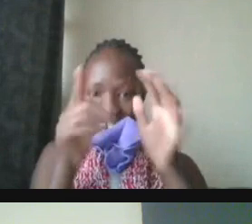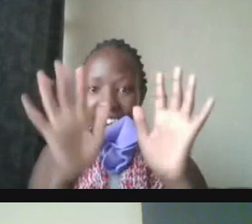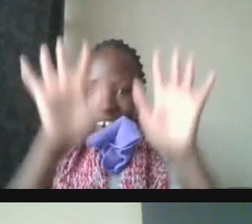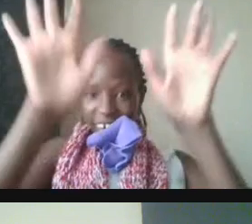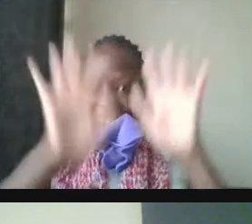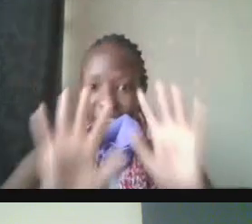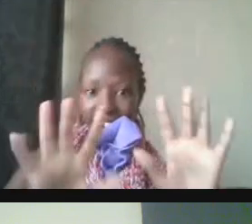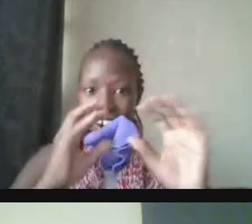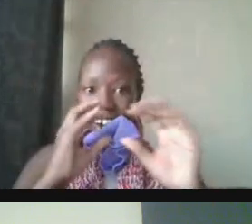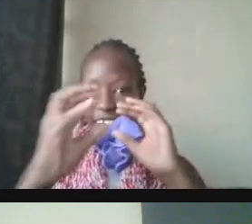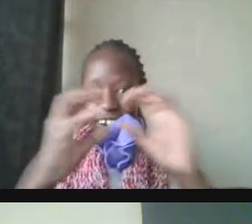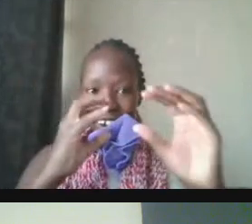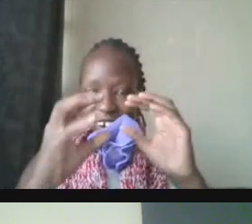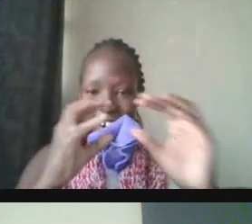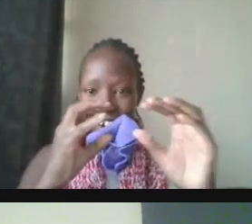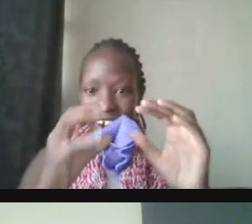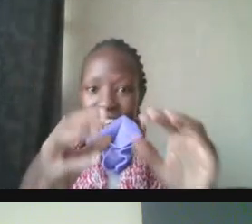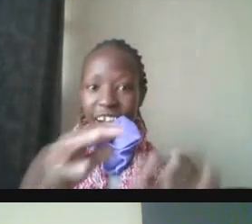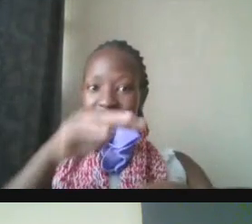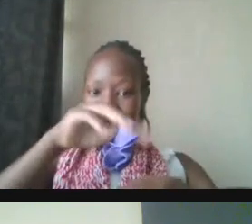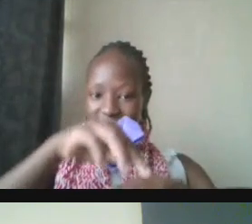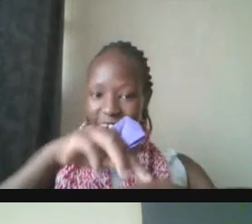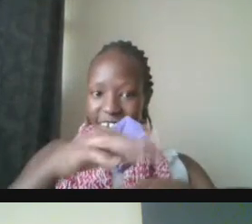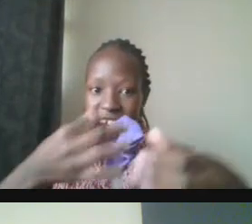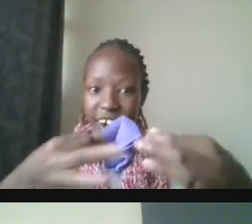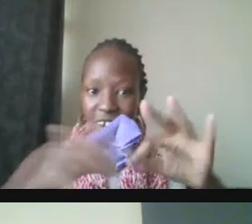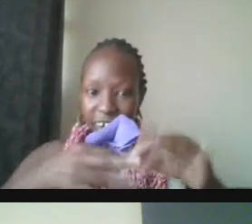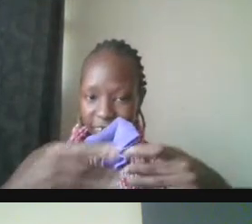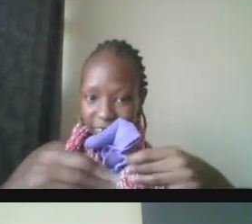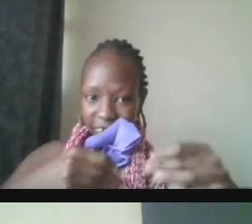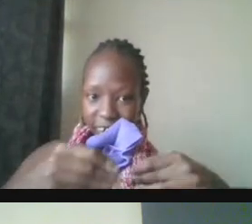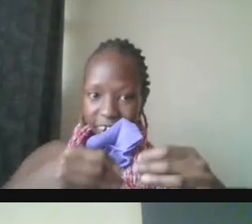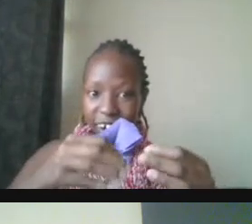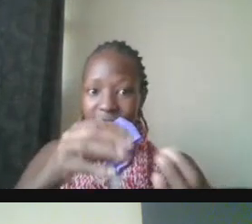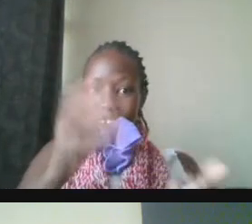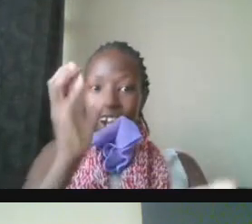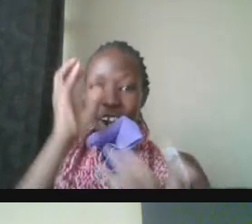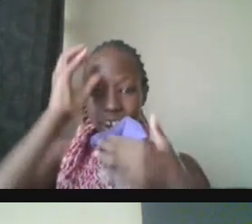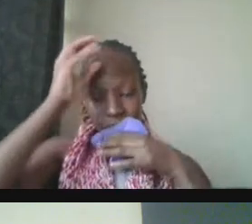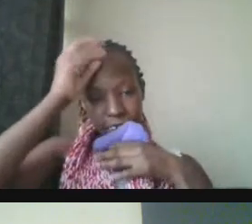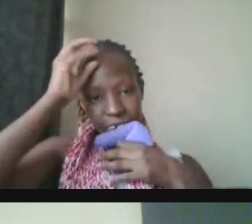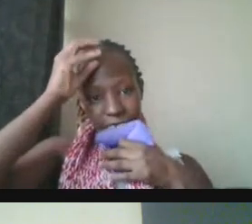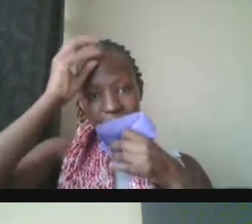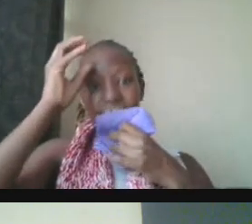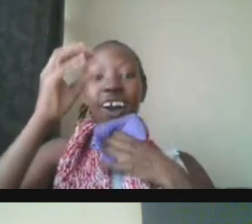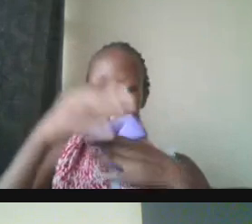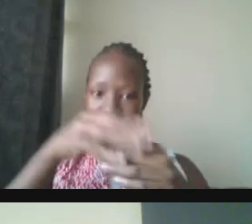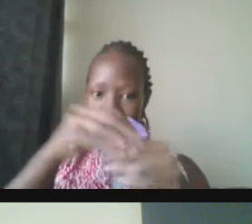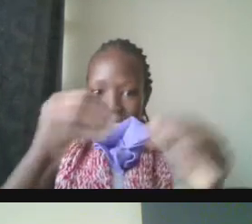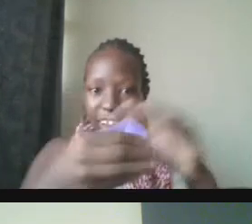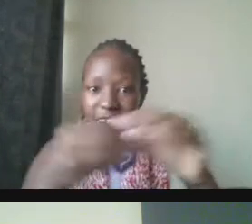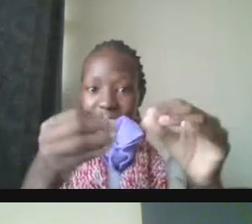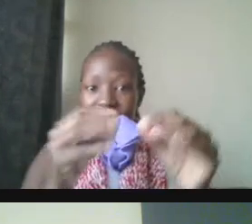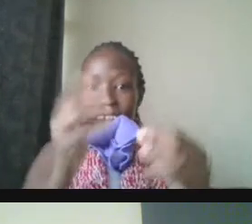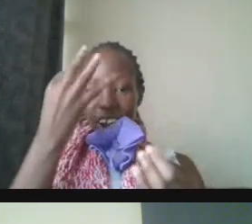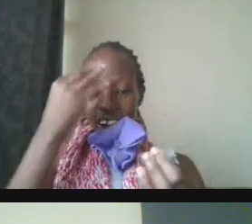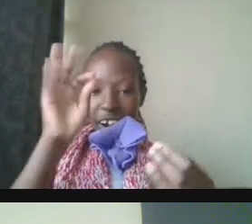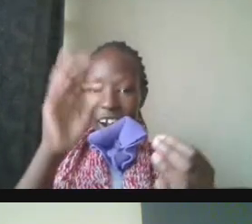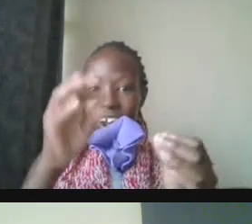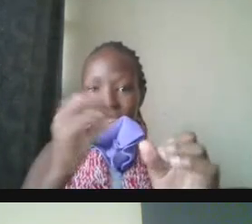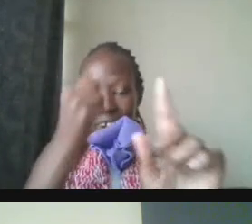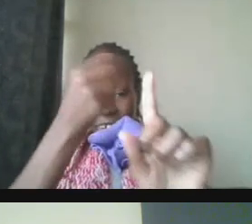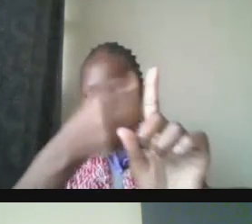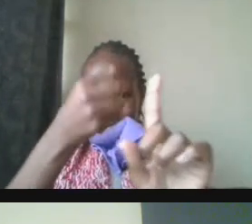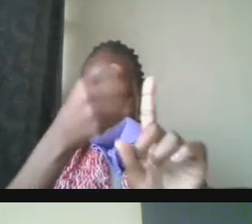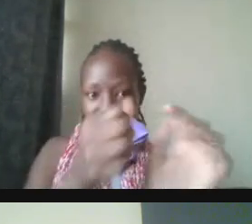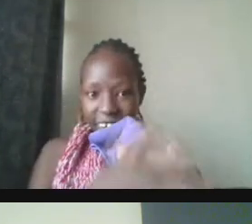Thank you for joining us for this important conversation on disability content